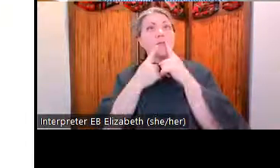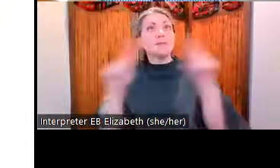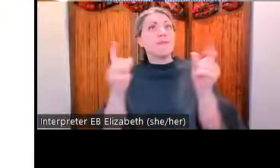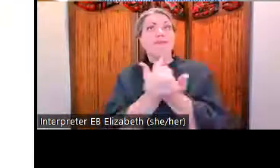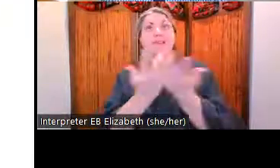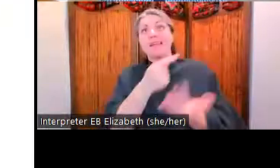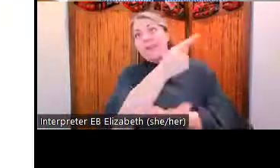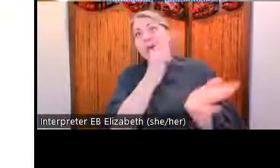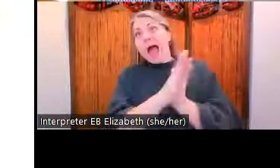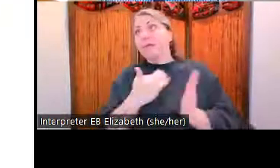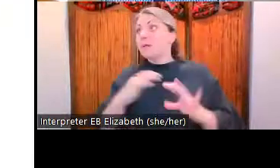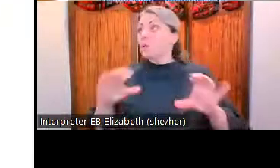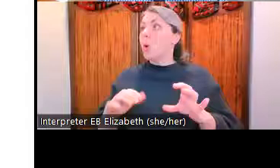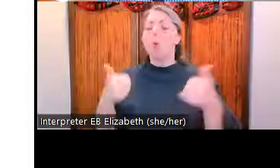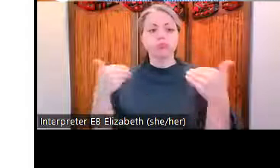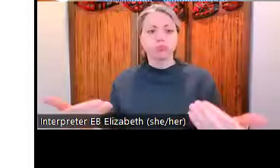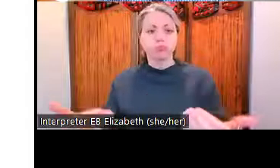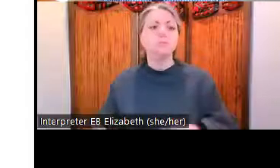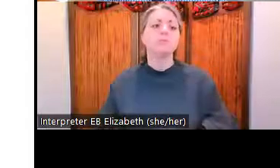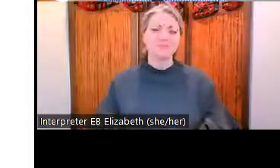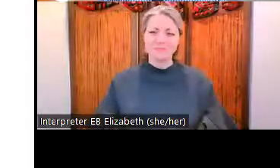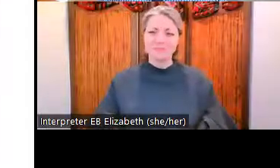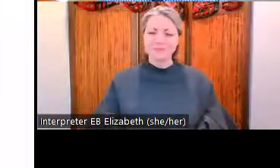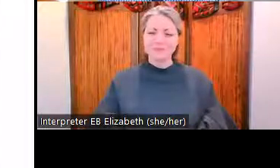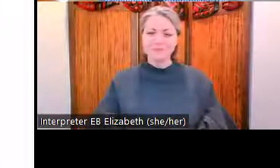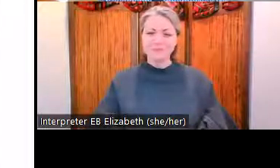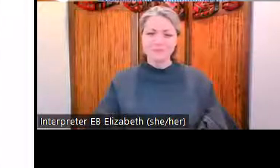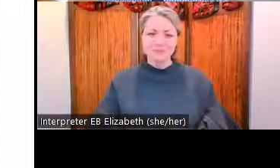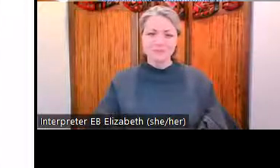they've asked me to do or expect me to do anyways.